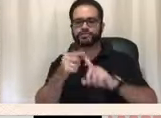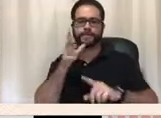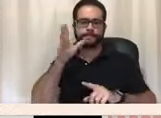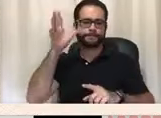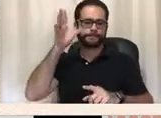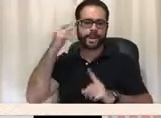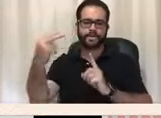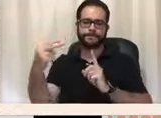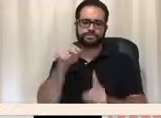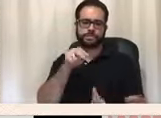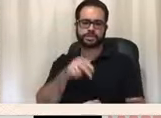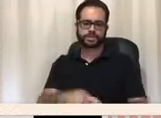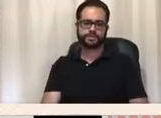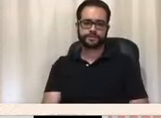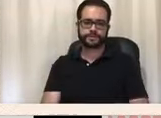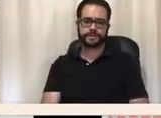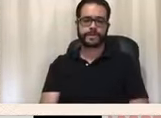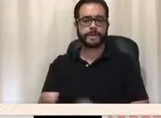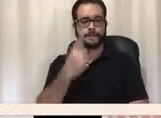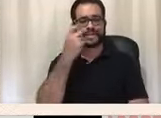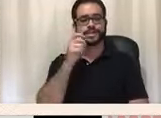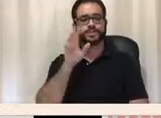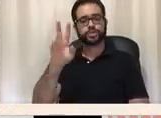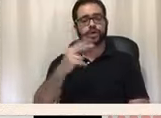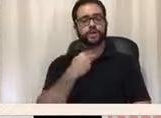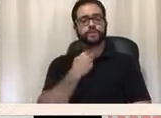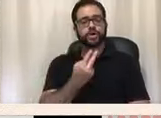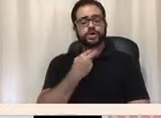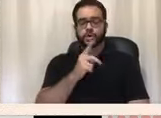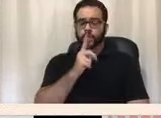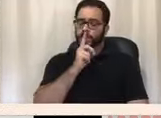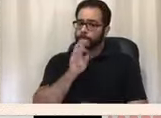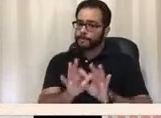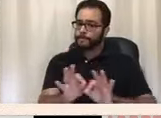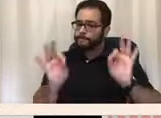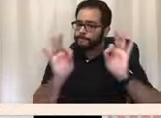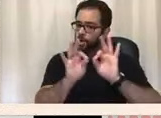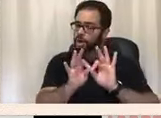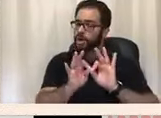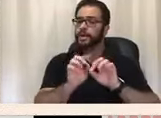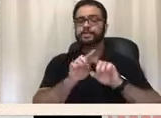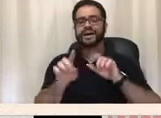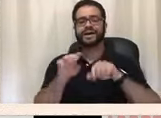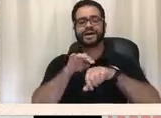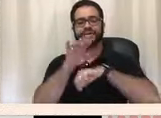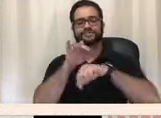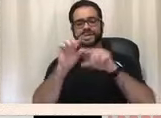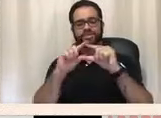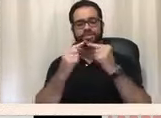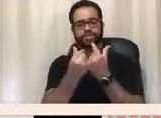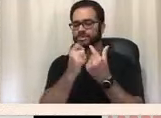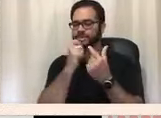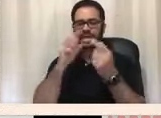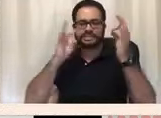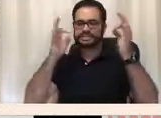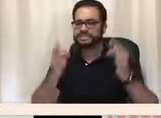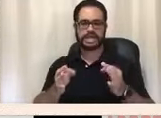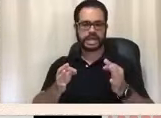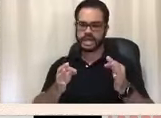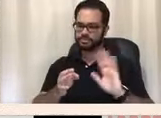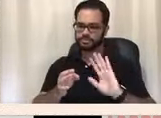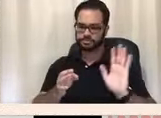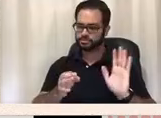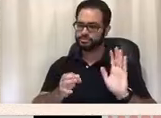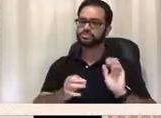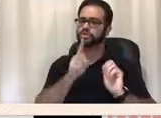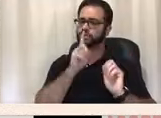perspective, because your voice is important, but an advisory group is not a governing body. So it's very important to